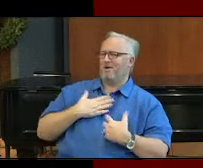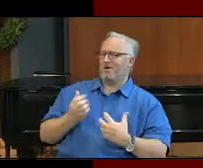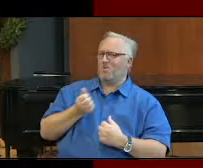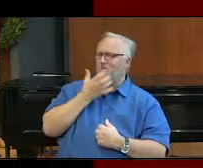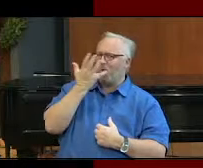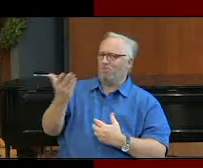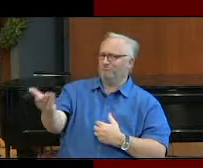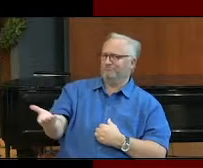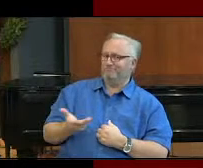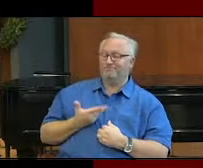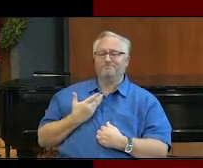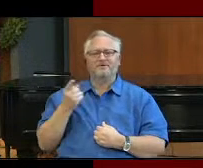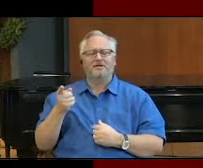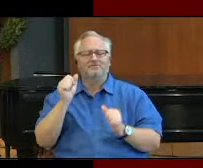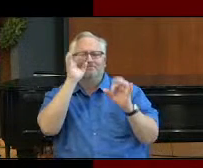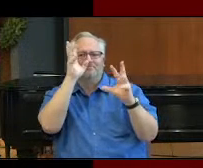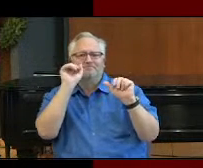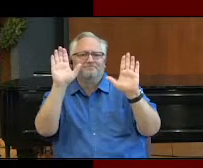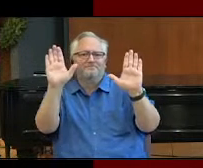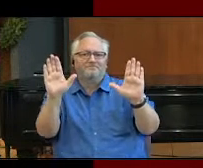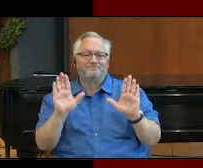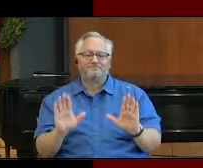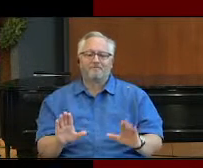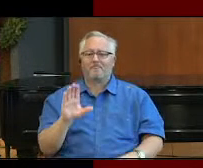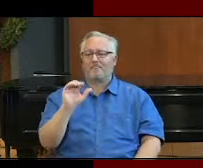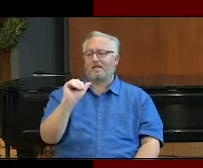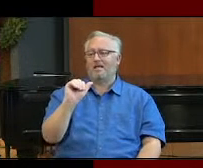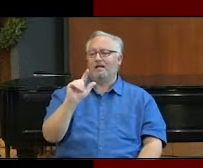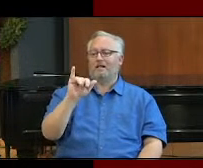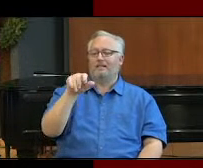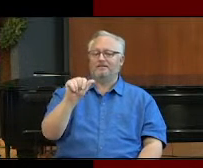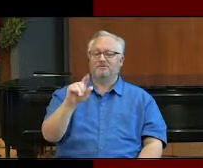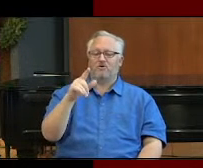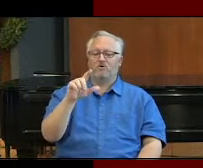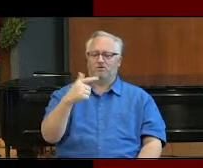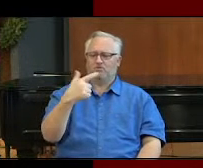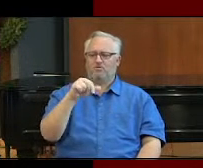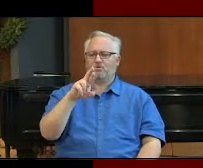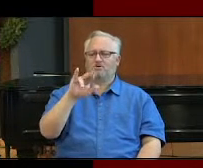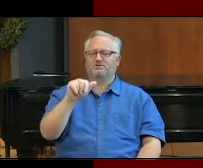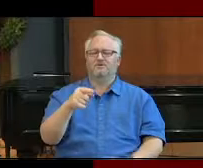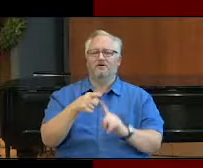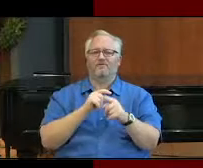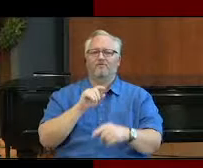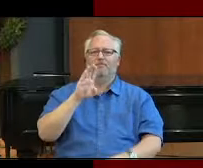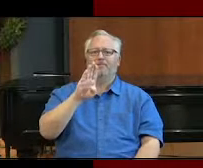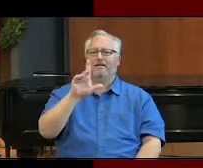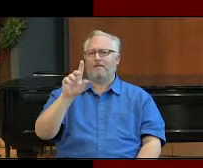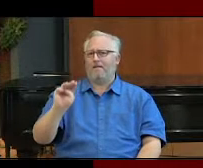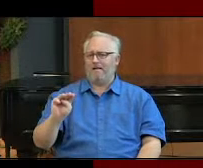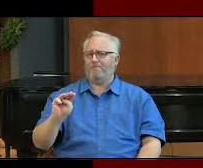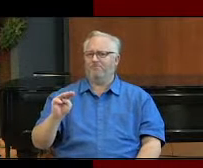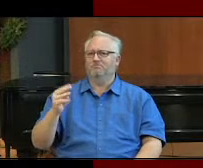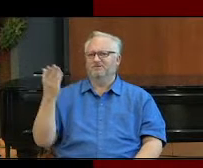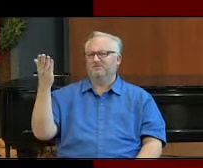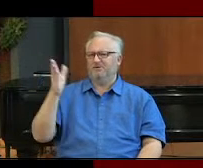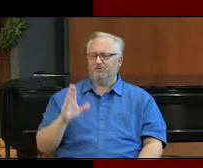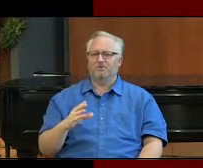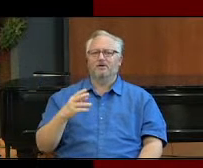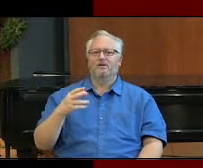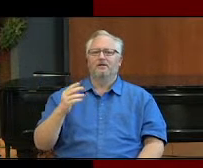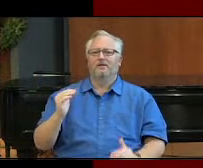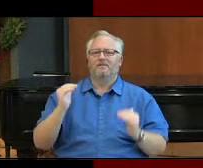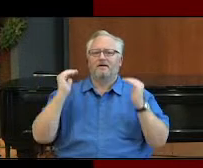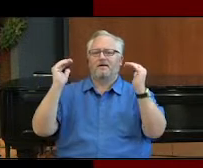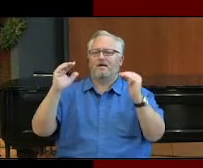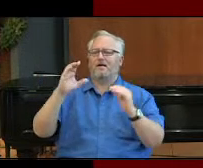embrace. He was magnificent. Alicia Garza, Black Lives Matter, was also a featured speaker, the High Commissioner for Human